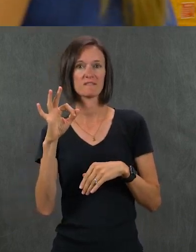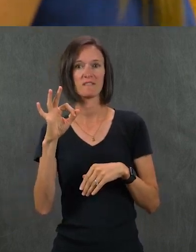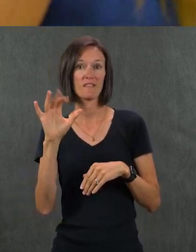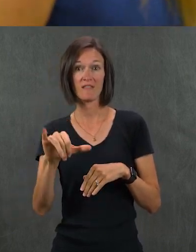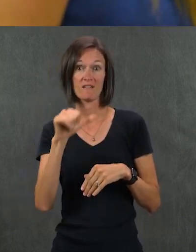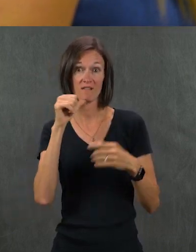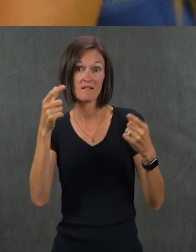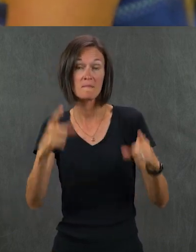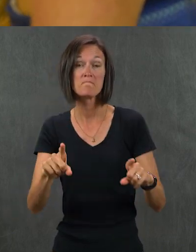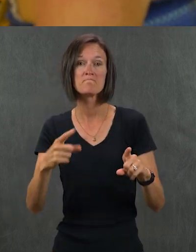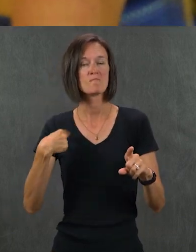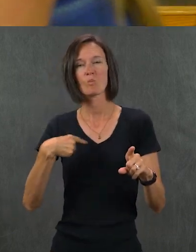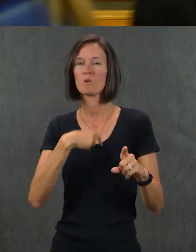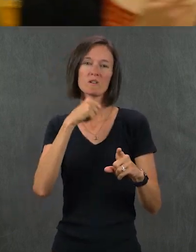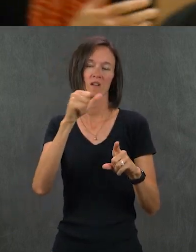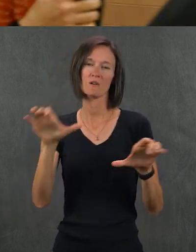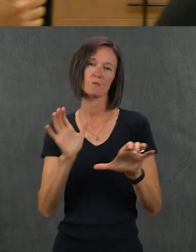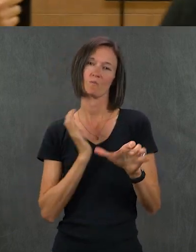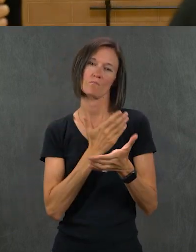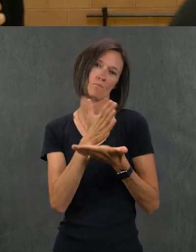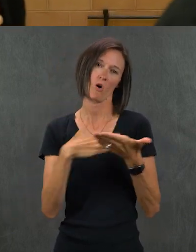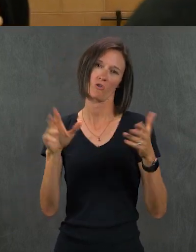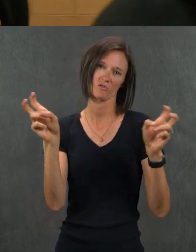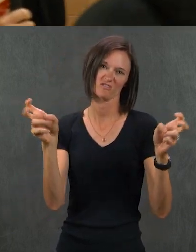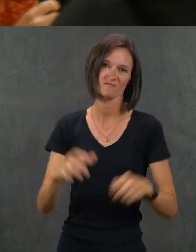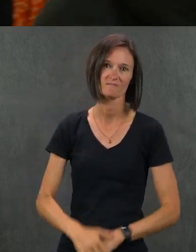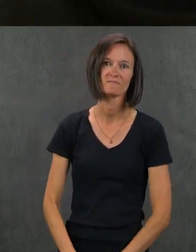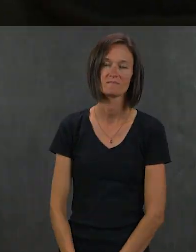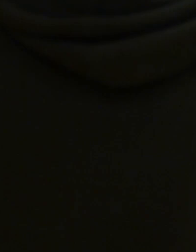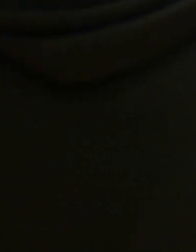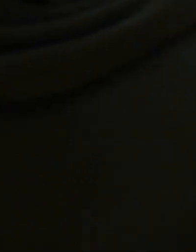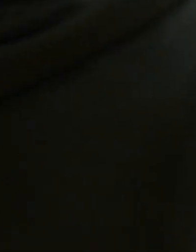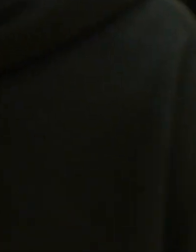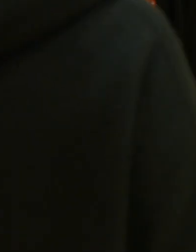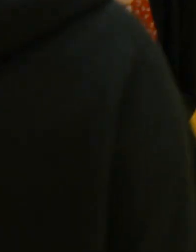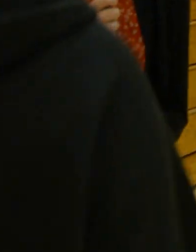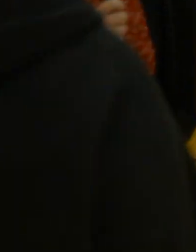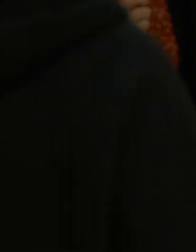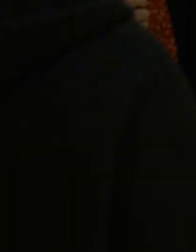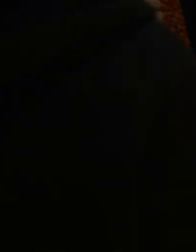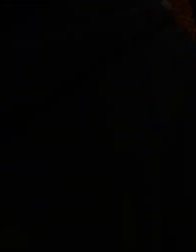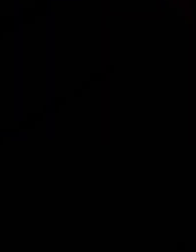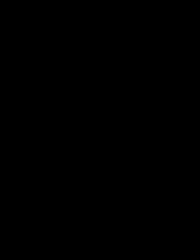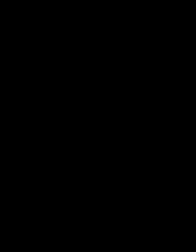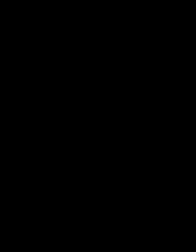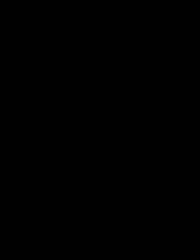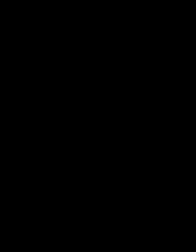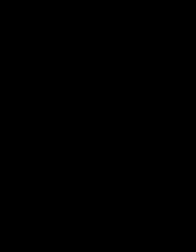doing that, then we're not doing our part. Christina stands in a circle with students. A woman shakes their hands.